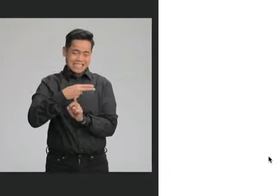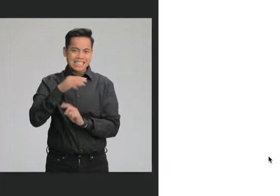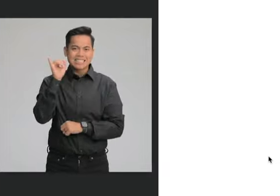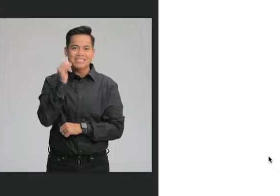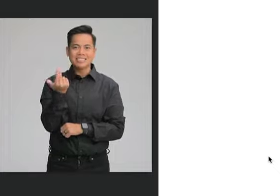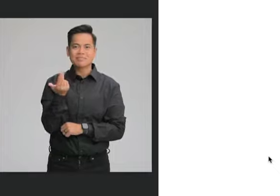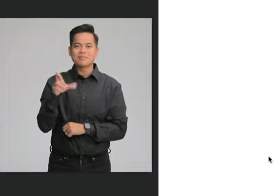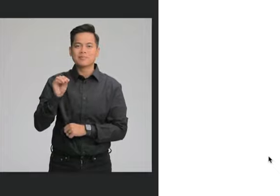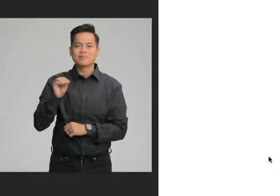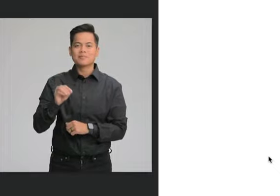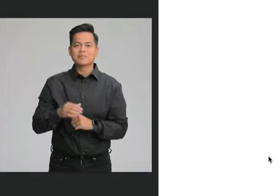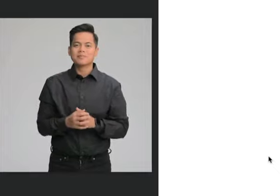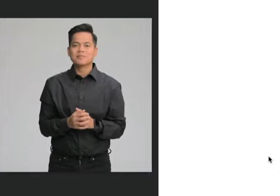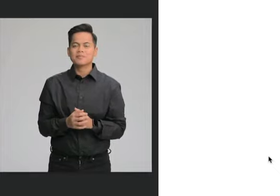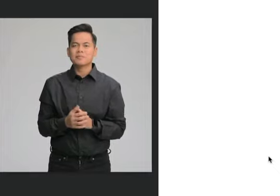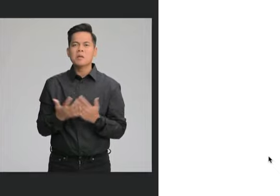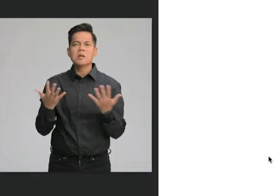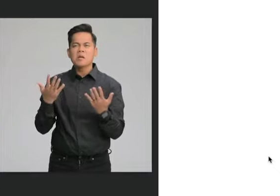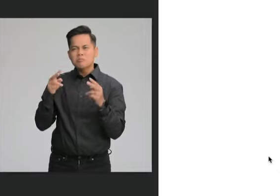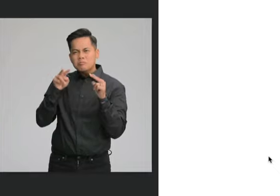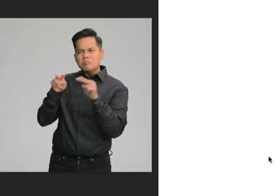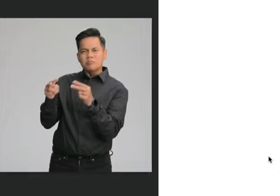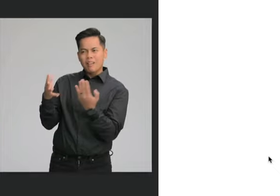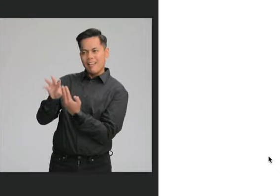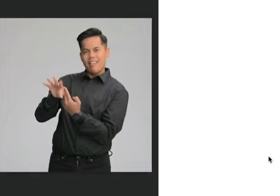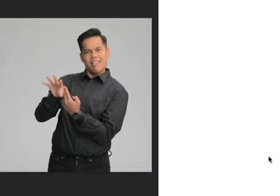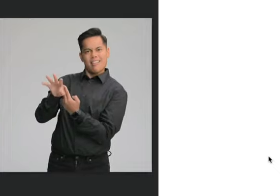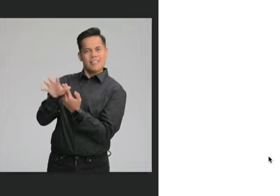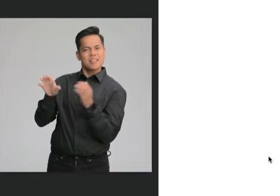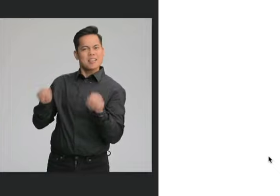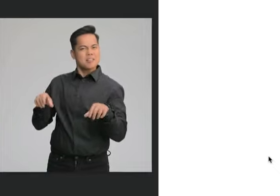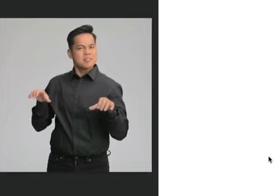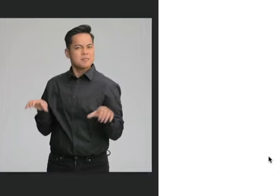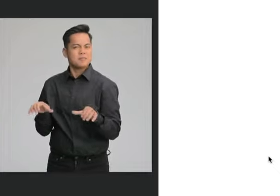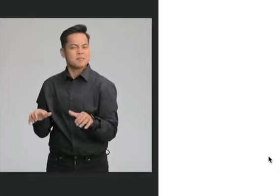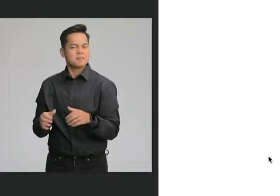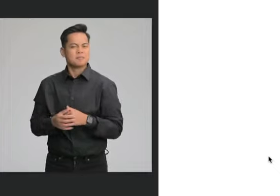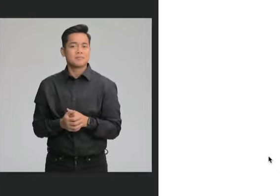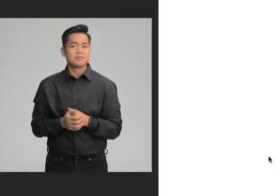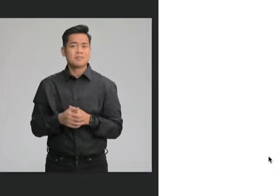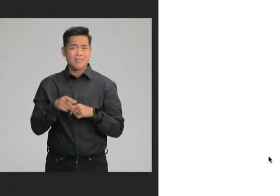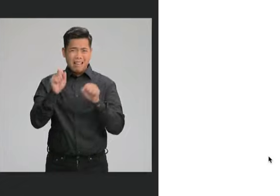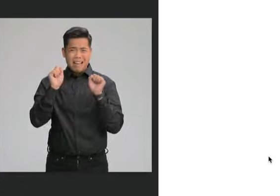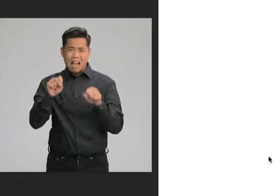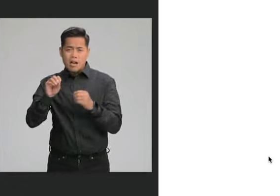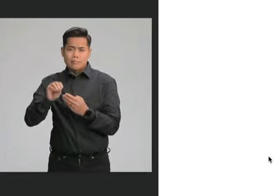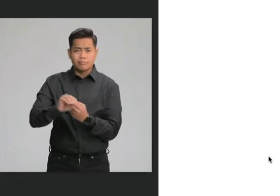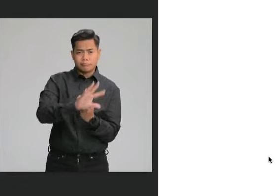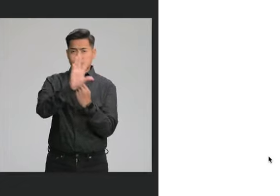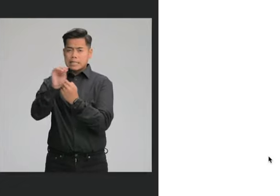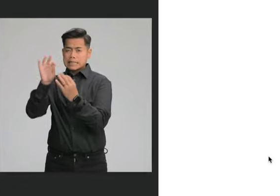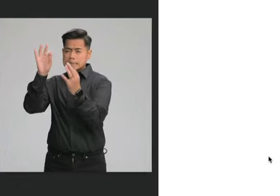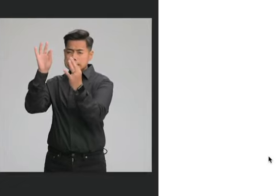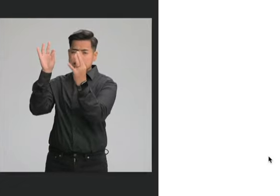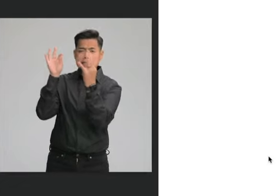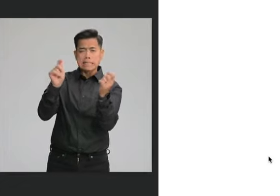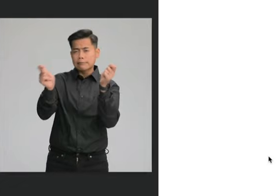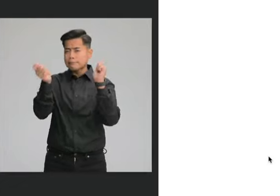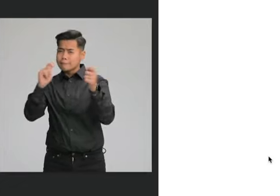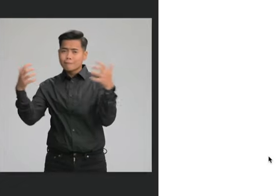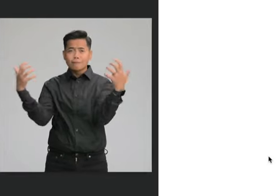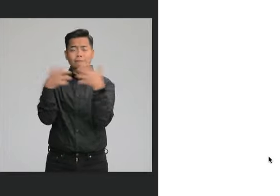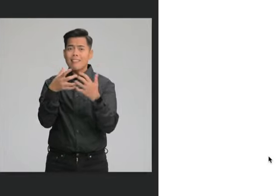to iPhone 13 Pro. And the 13 Pro is amazing. Let's take a look at what the main camera can do. Compared to the 12. You can capture stunning photos across